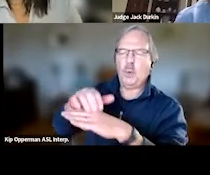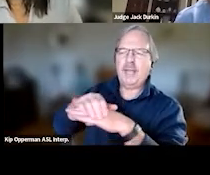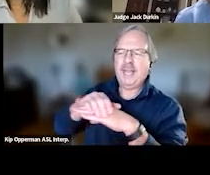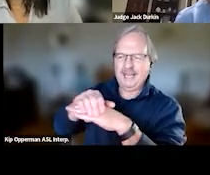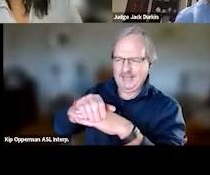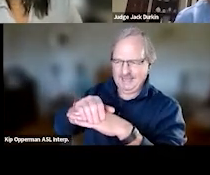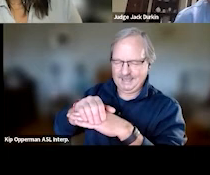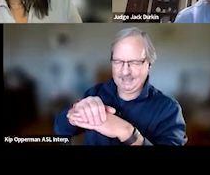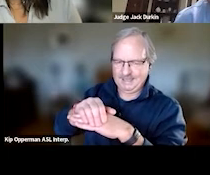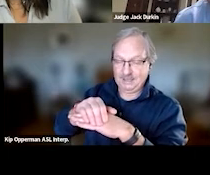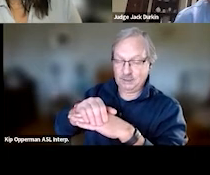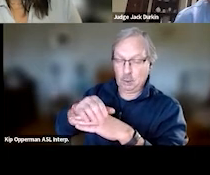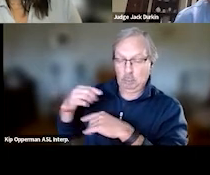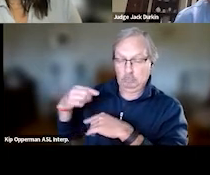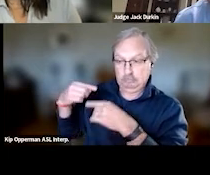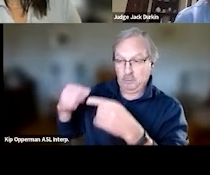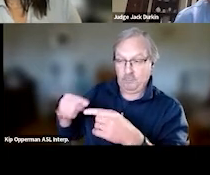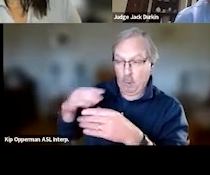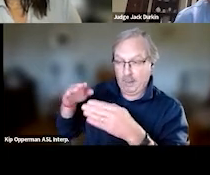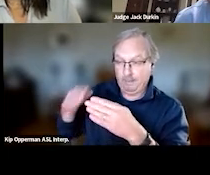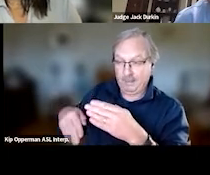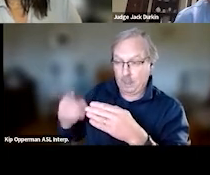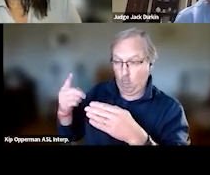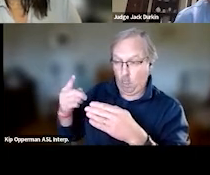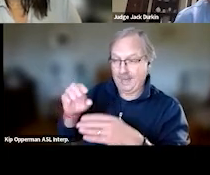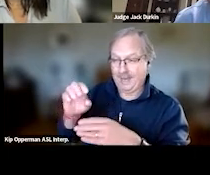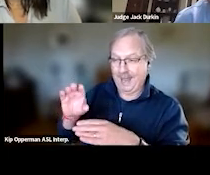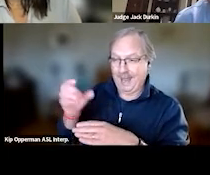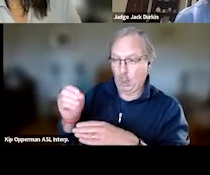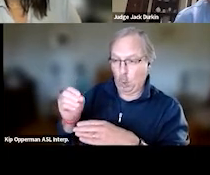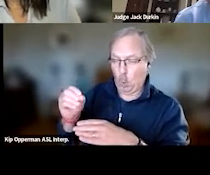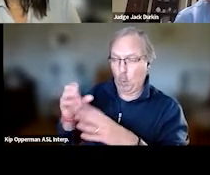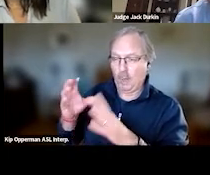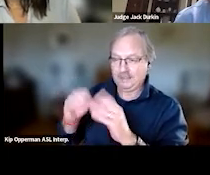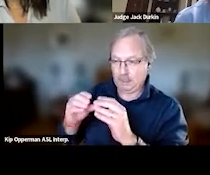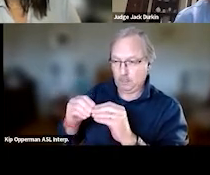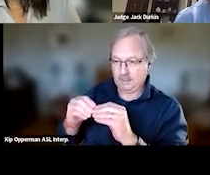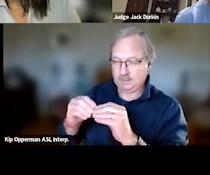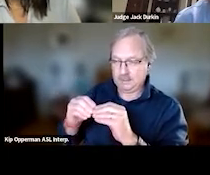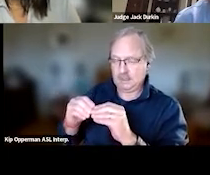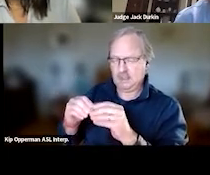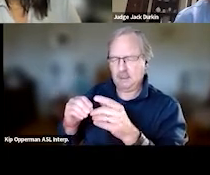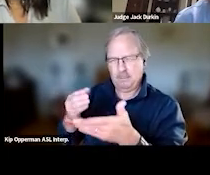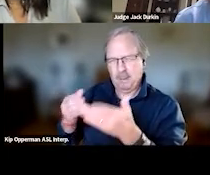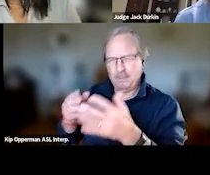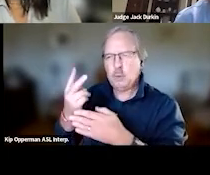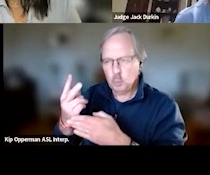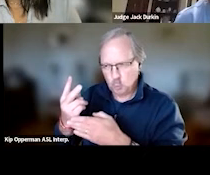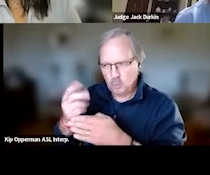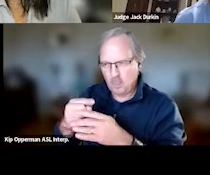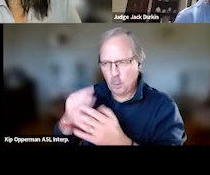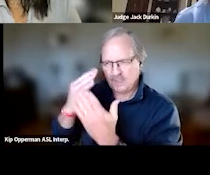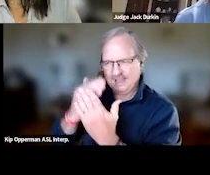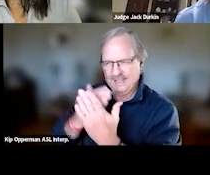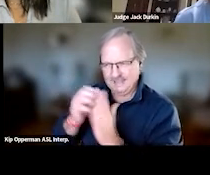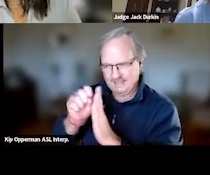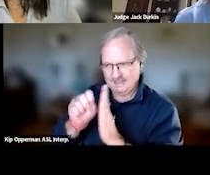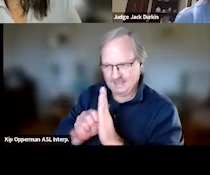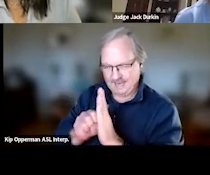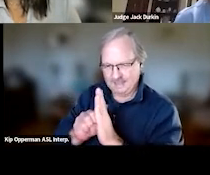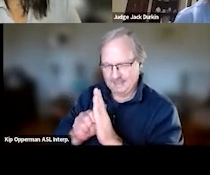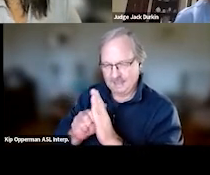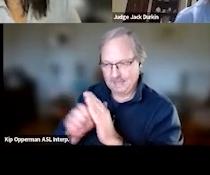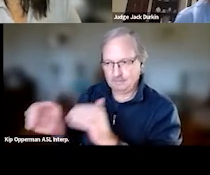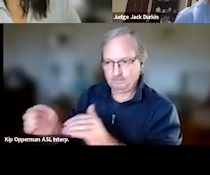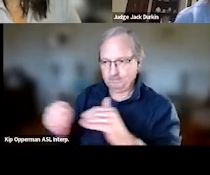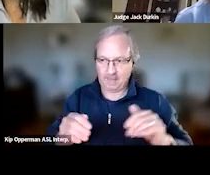we've completed at least one ECHO series, if not two, in these states listed here. And we'll go to the next